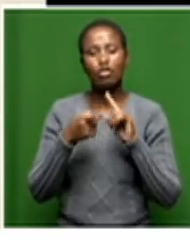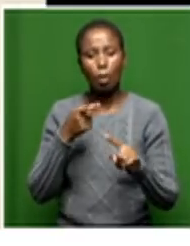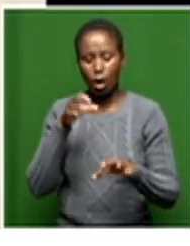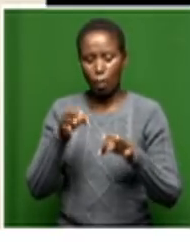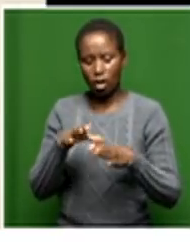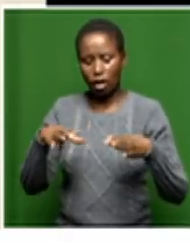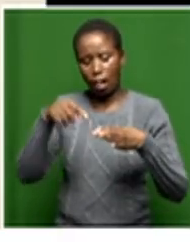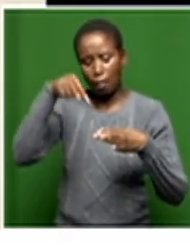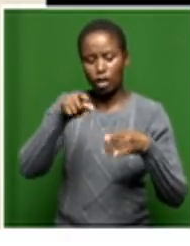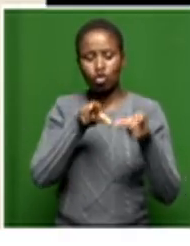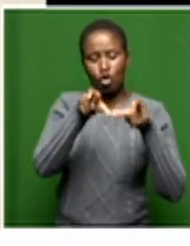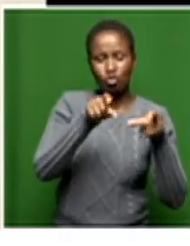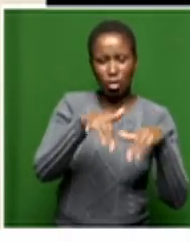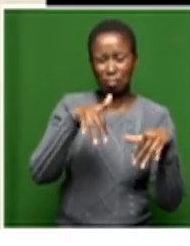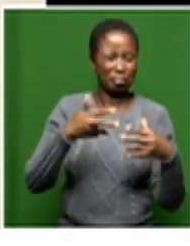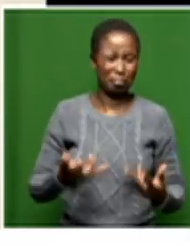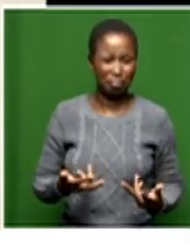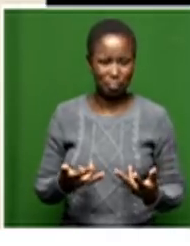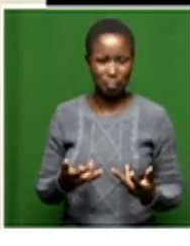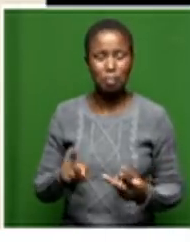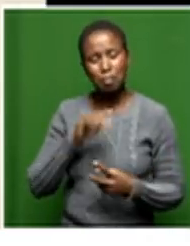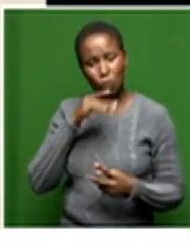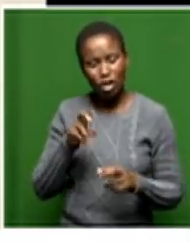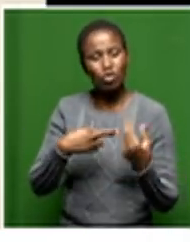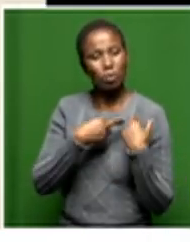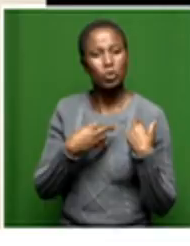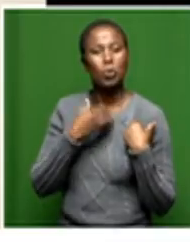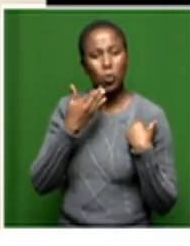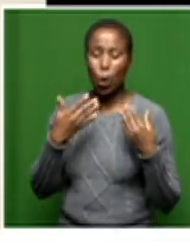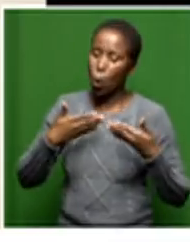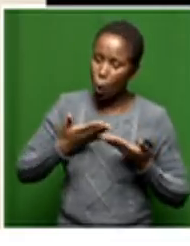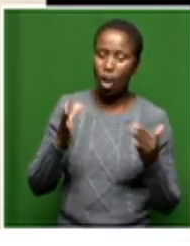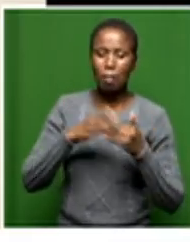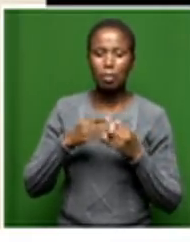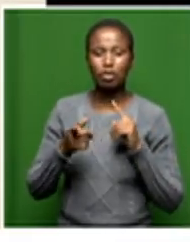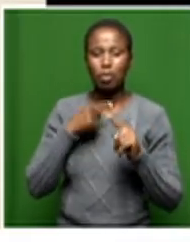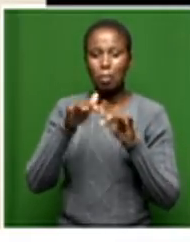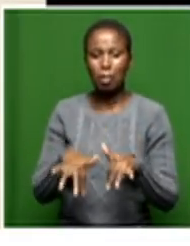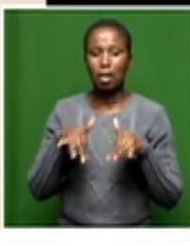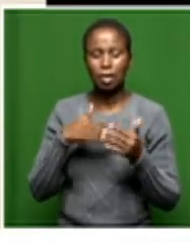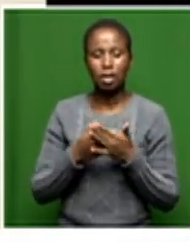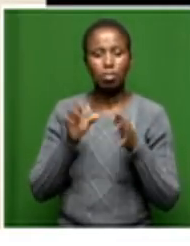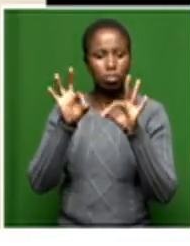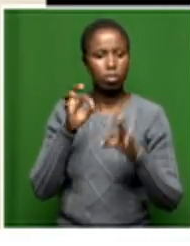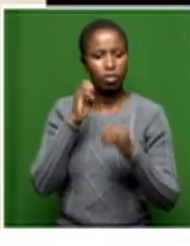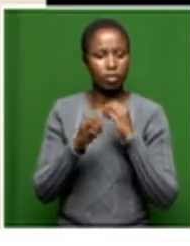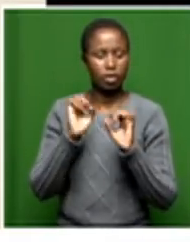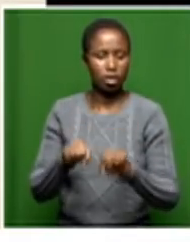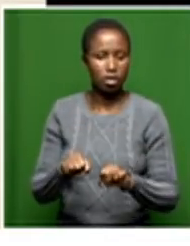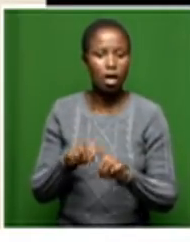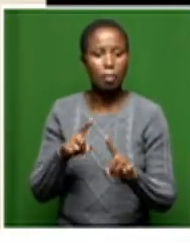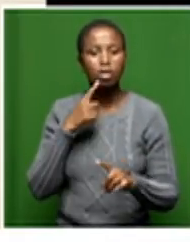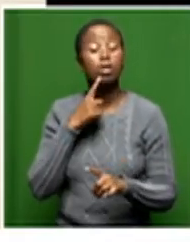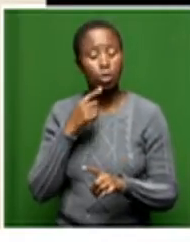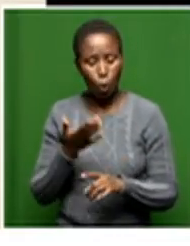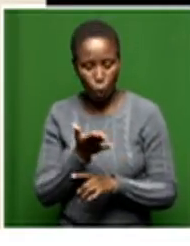try and hold government to account. It's the responsibility of all members of parliament to take an oath of office and say that they are going to do their